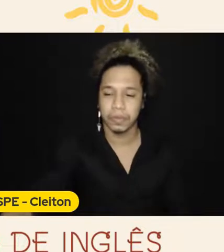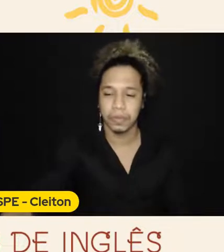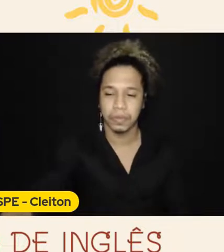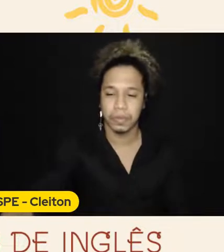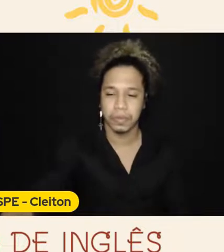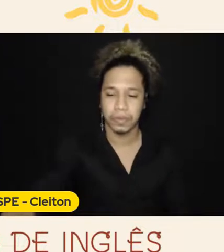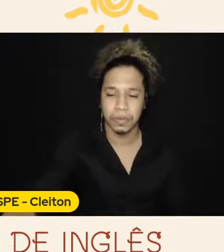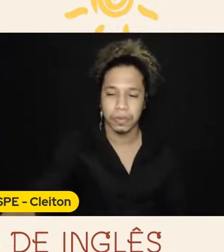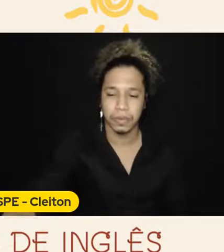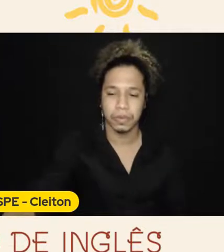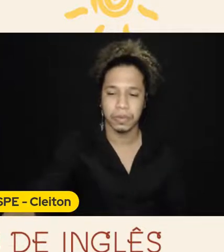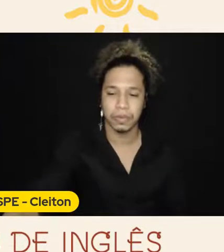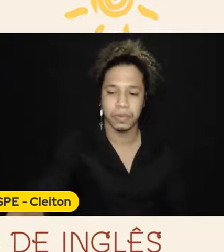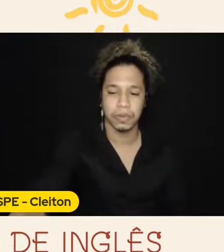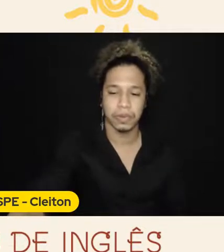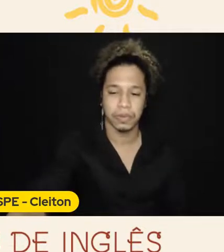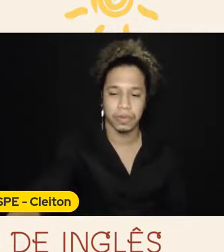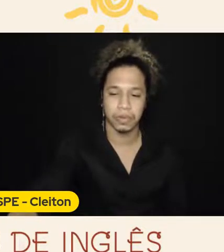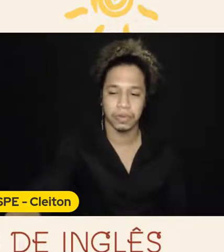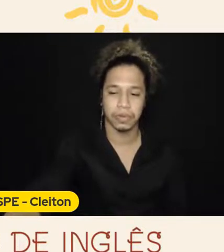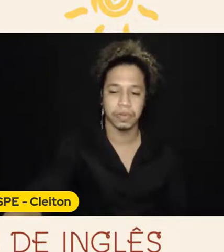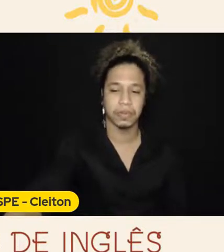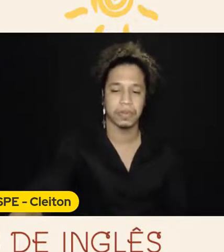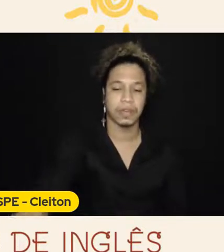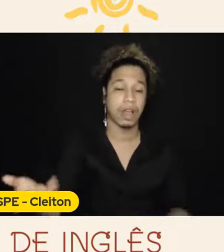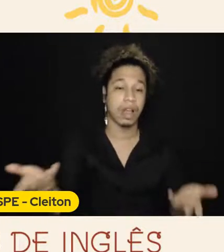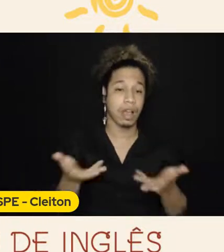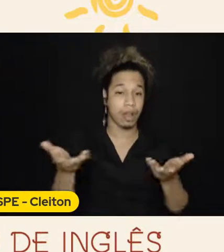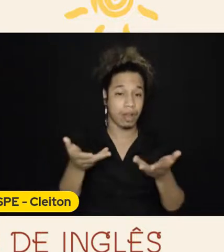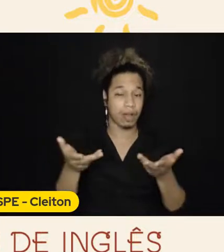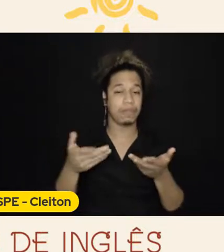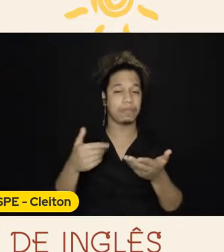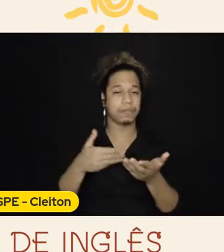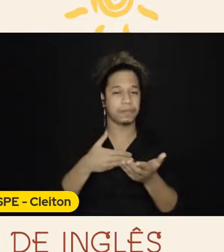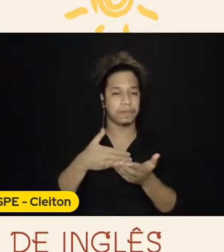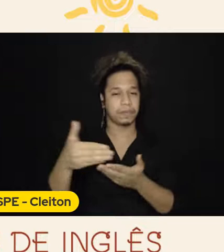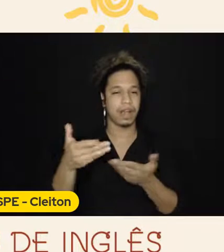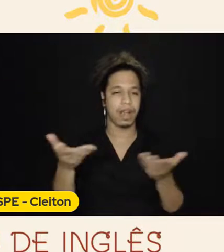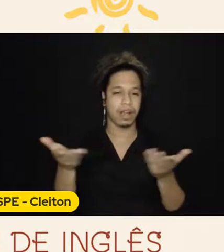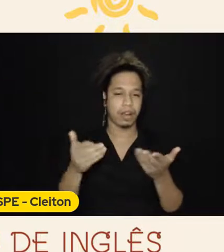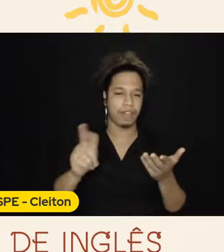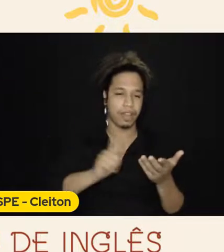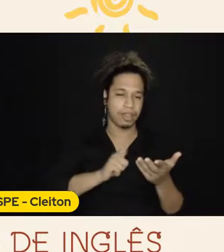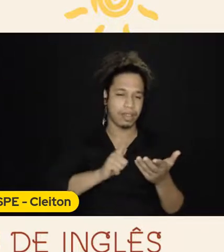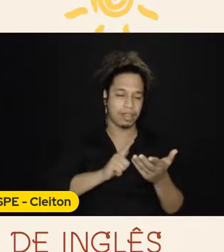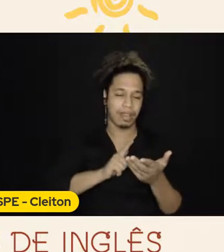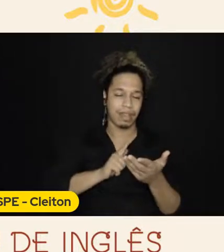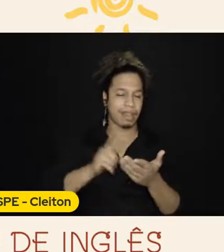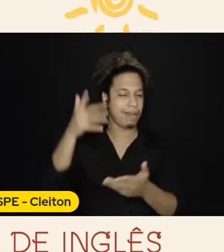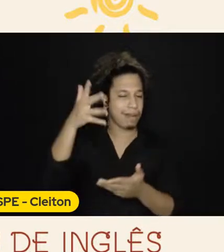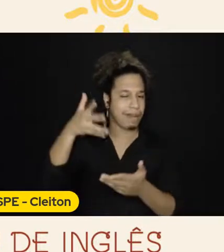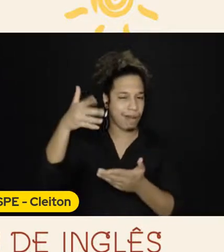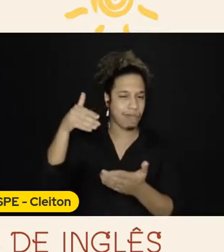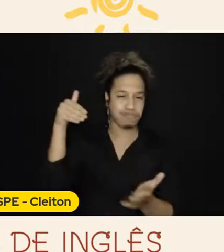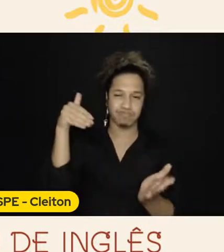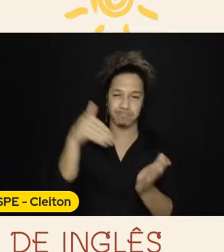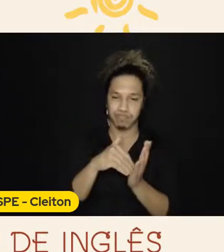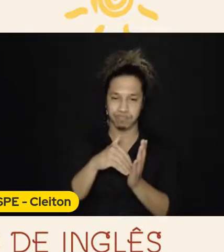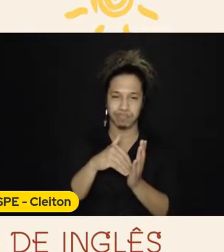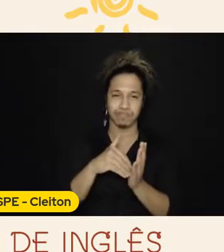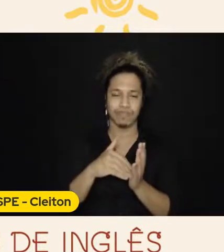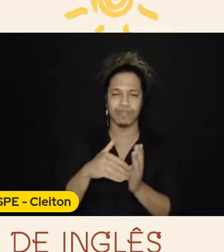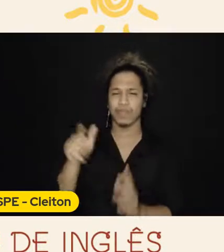go on with our lineup. So now we are going to have our final plenary with